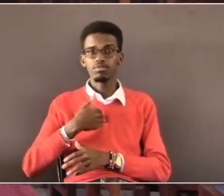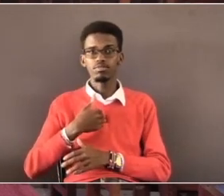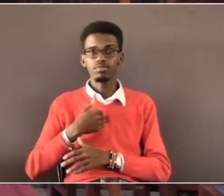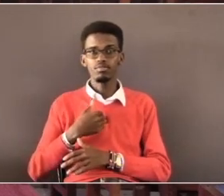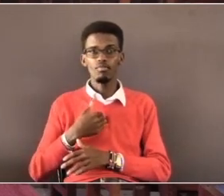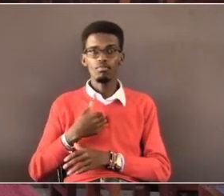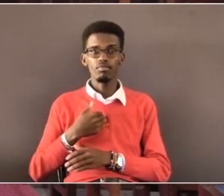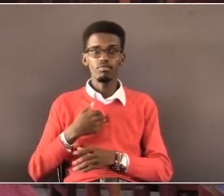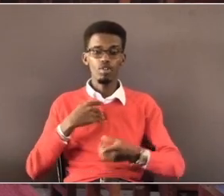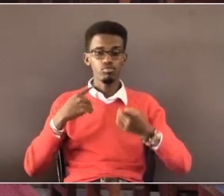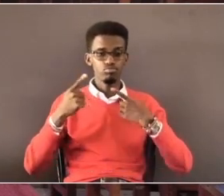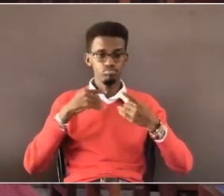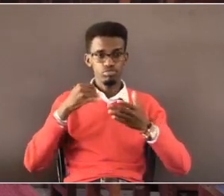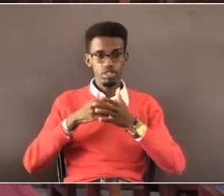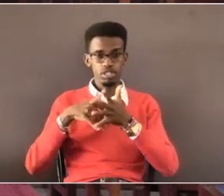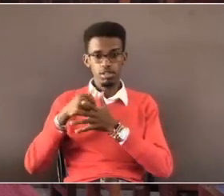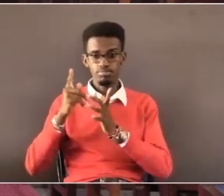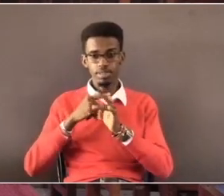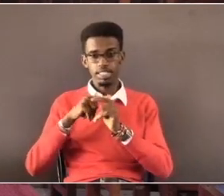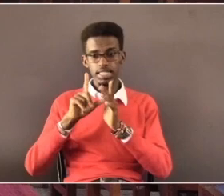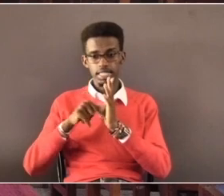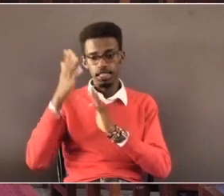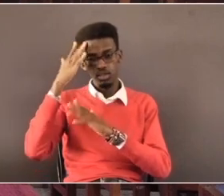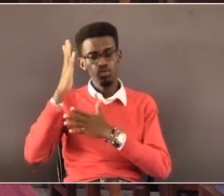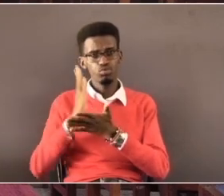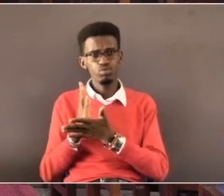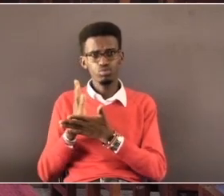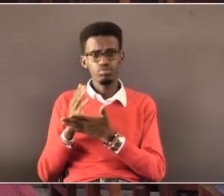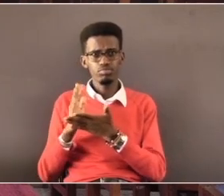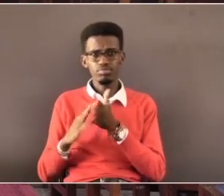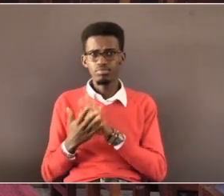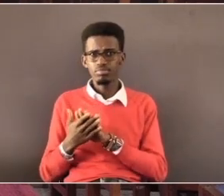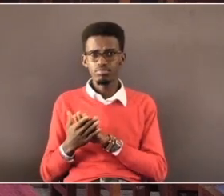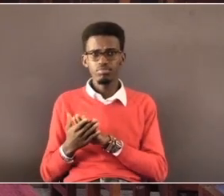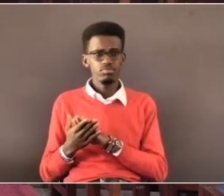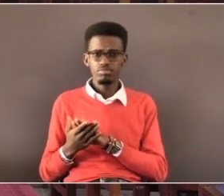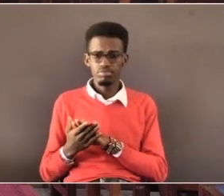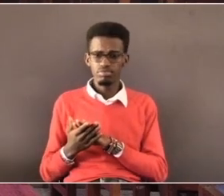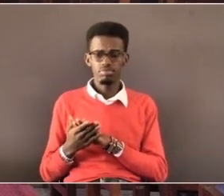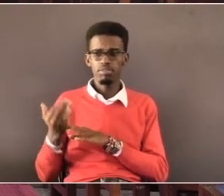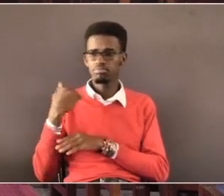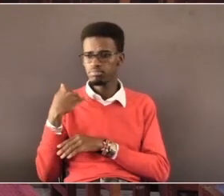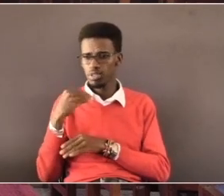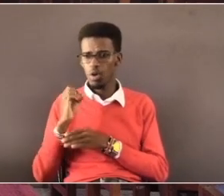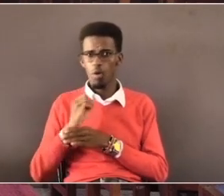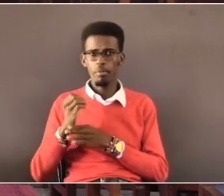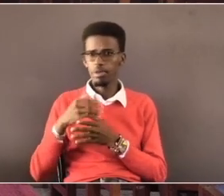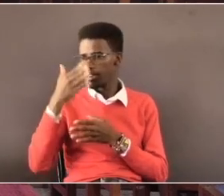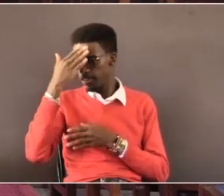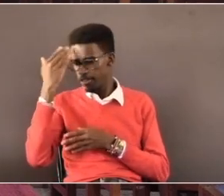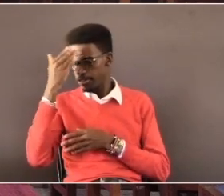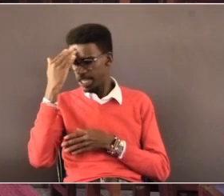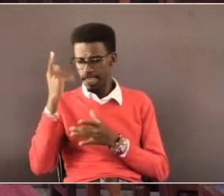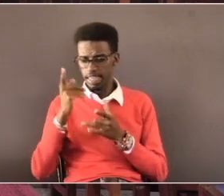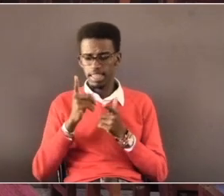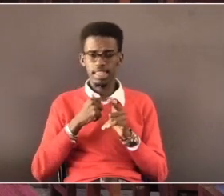you have talked it out. But if you realize that it is being brushed under the carpet or just being forgotten, it